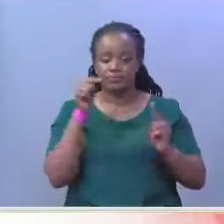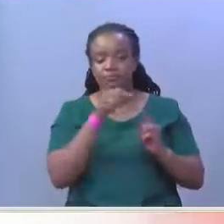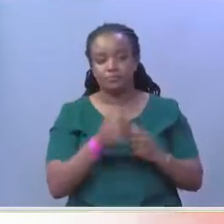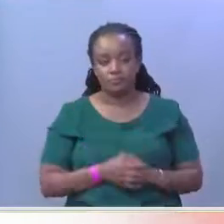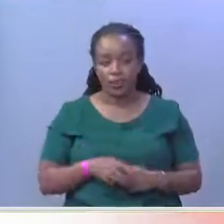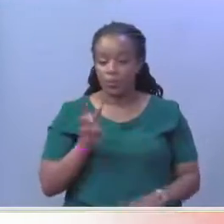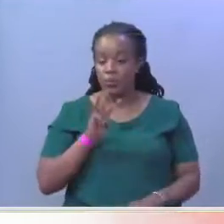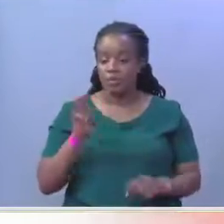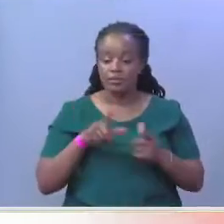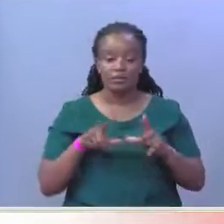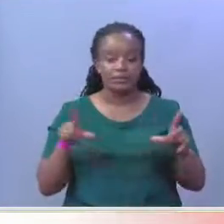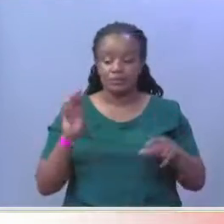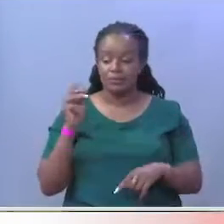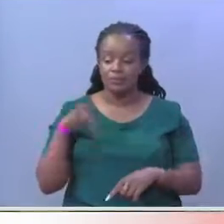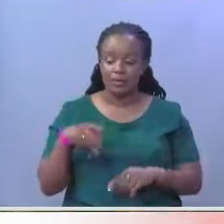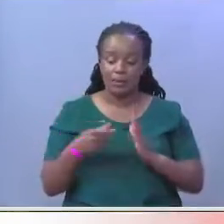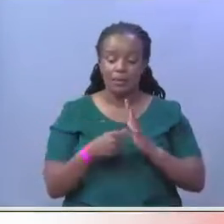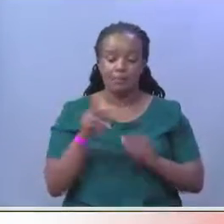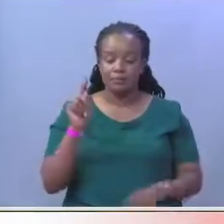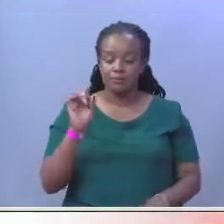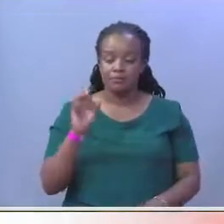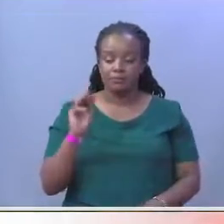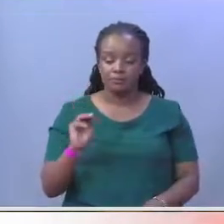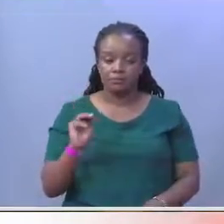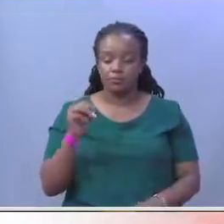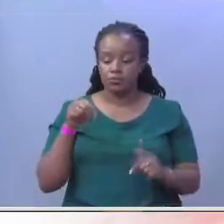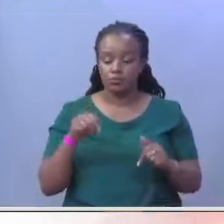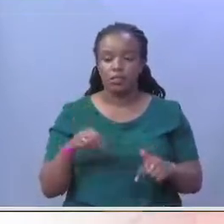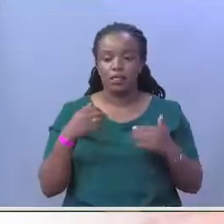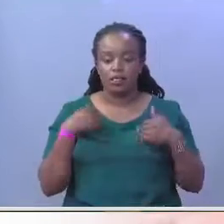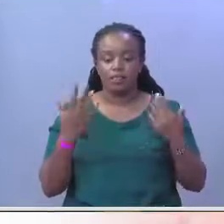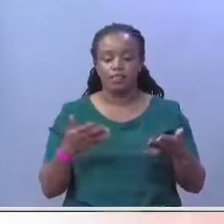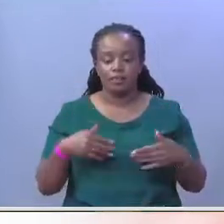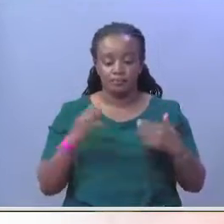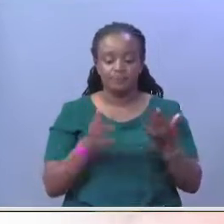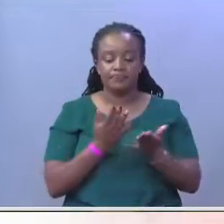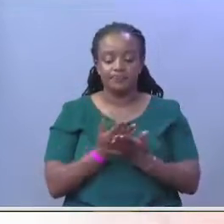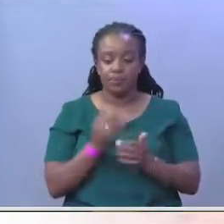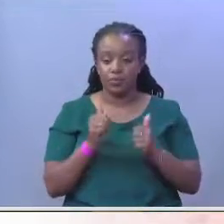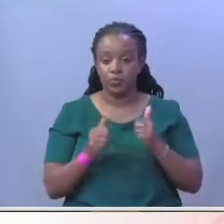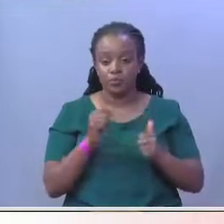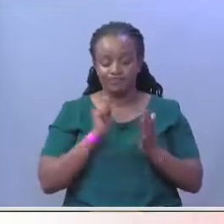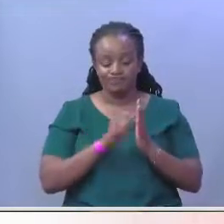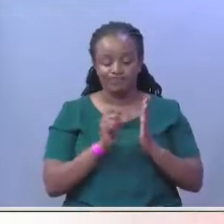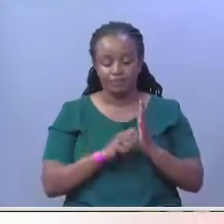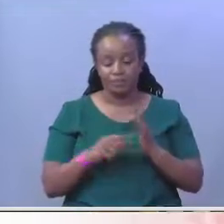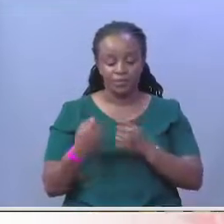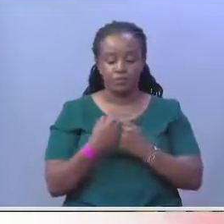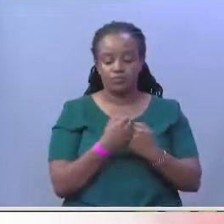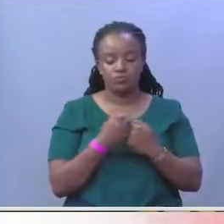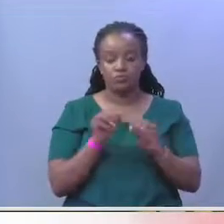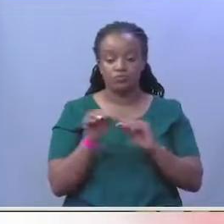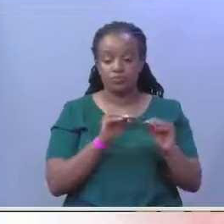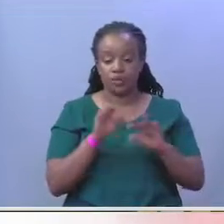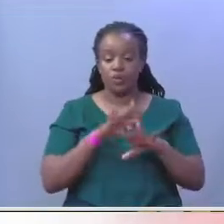Parliament, Tim Wanyonyi, has today received a petition drafted by the Strugglers Movement over the extension of the ongoing voter